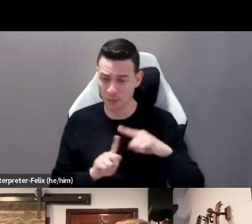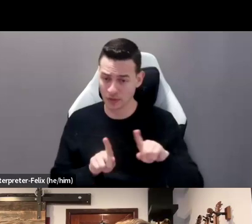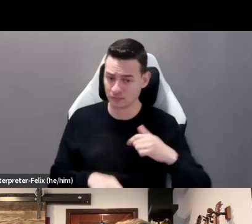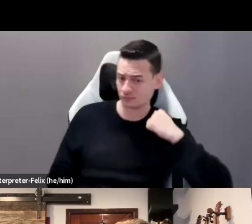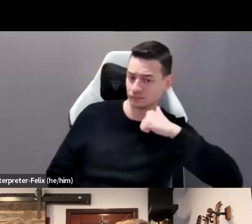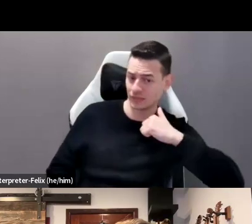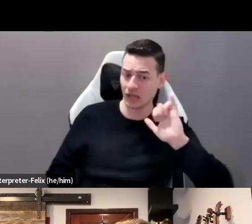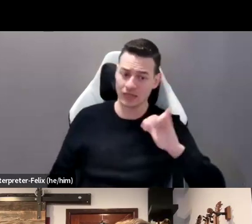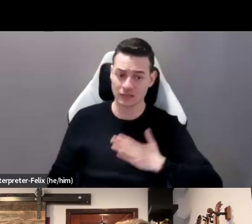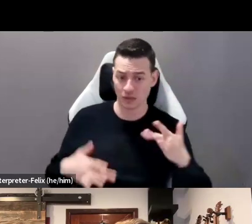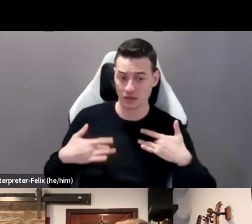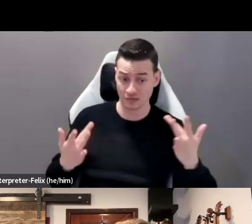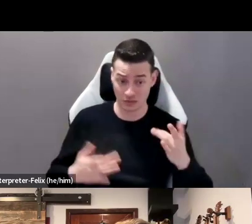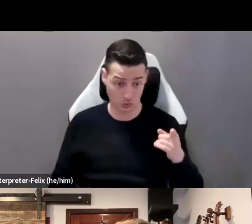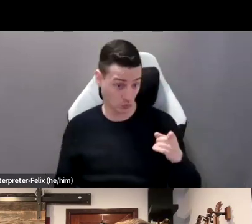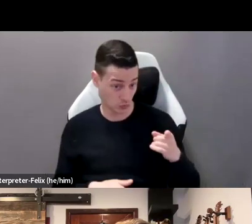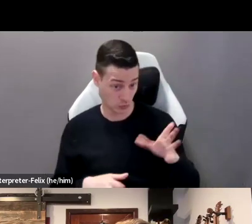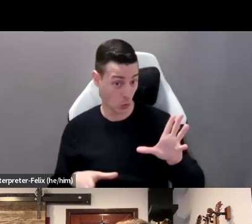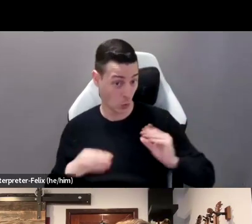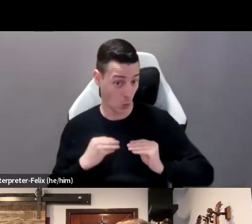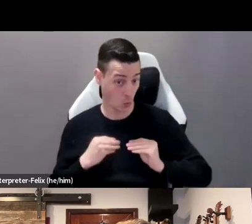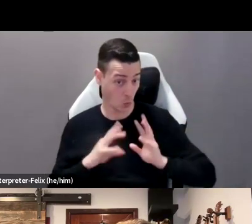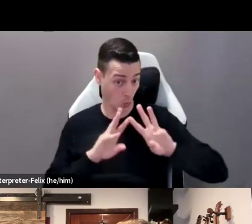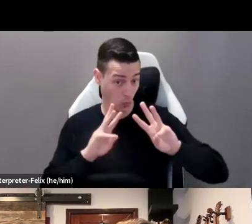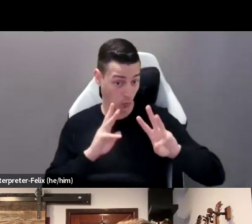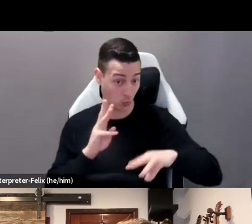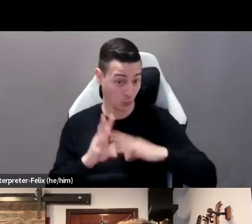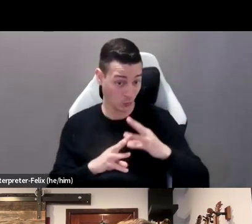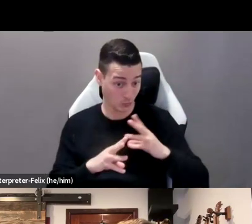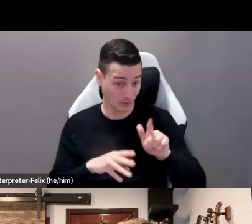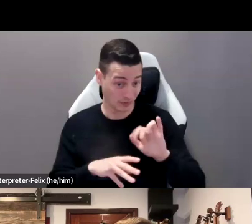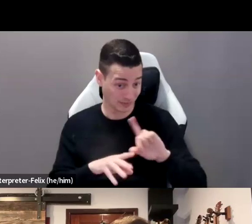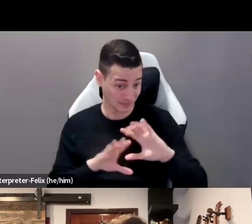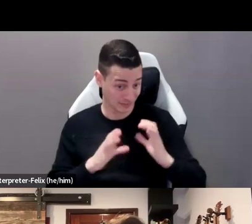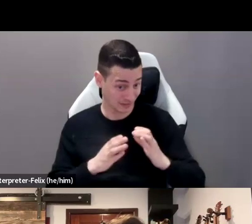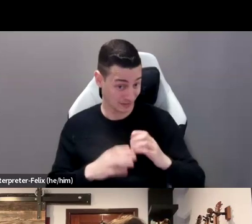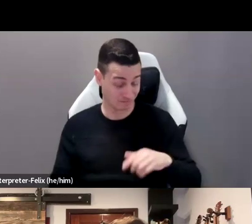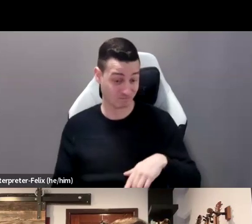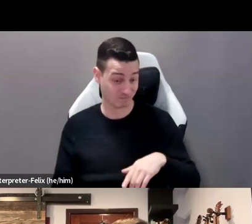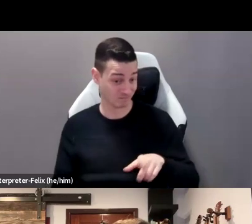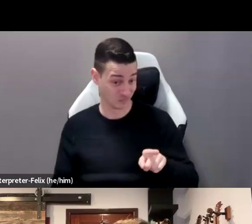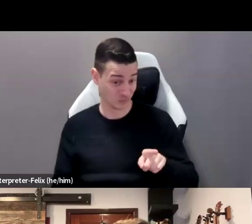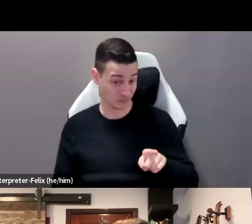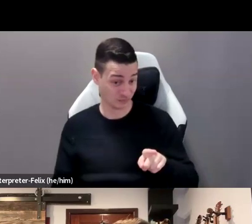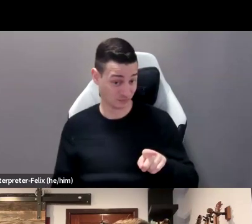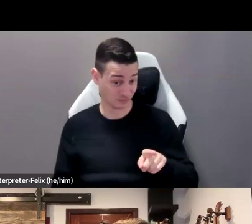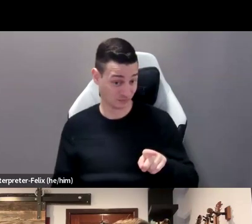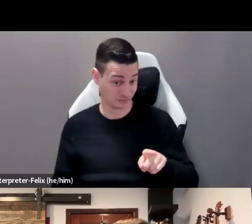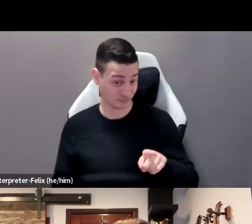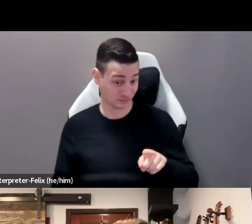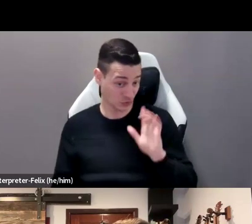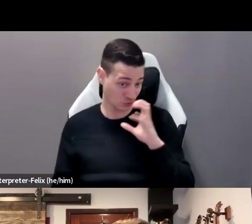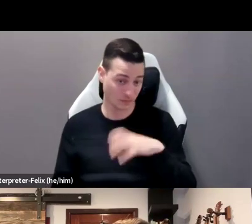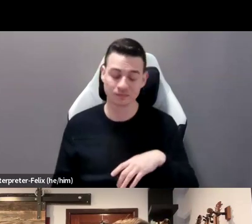my event. I'm like, you own World AIDS Day? Like, what? Very strange. And then unfortunately at another campus, I was meeting